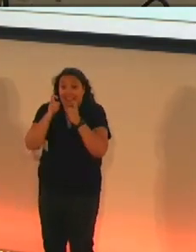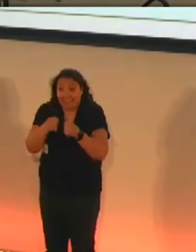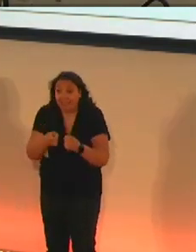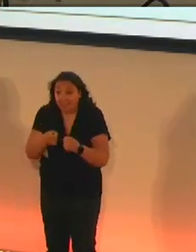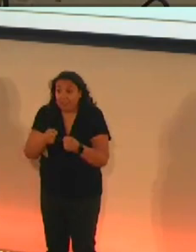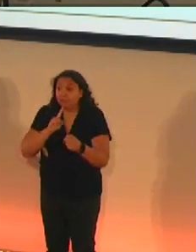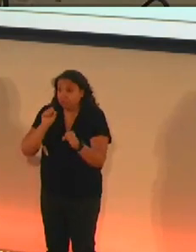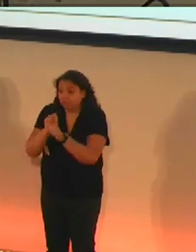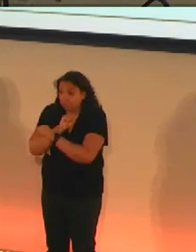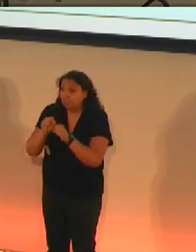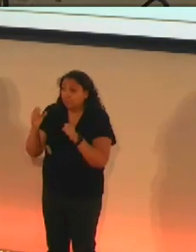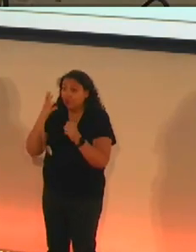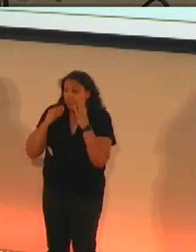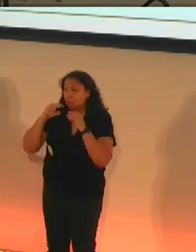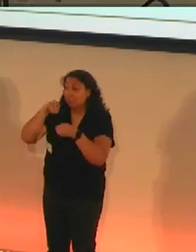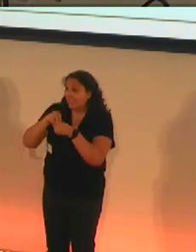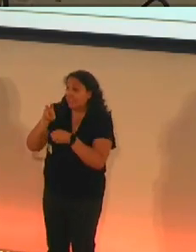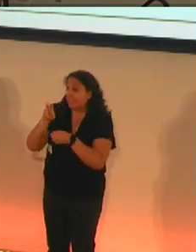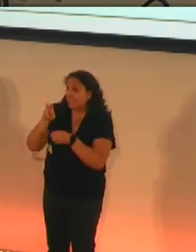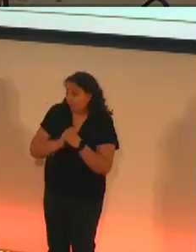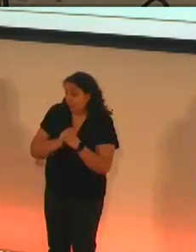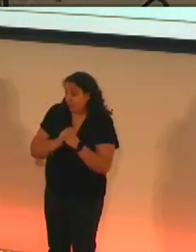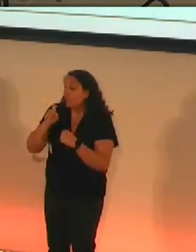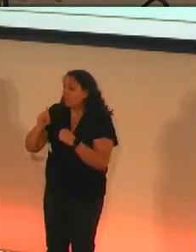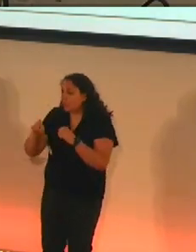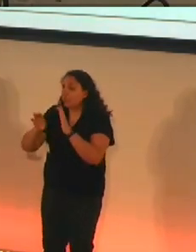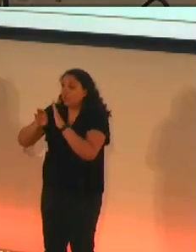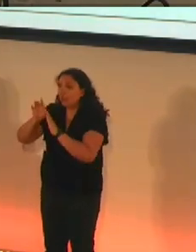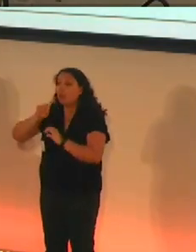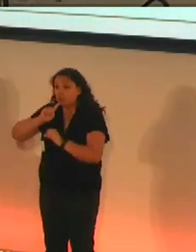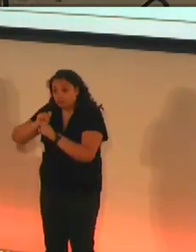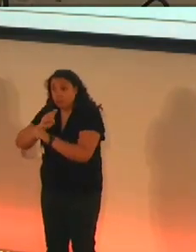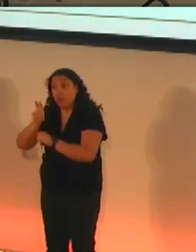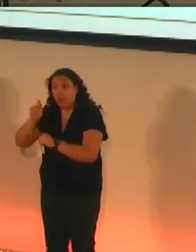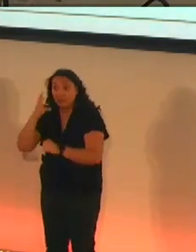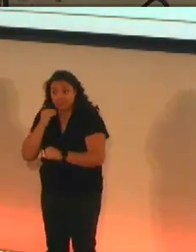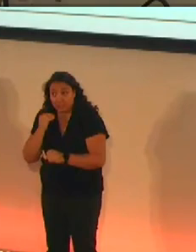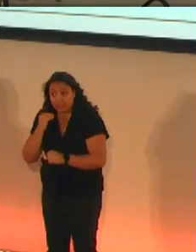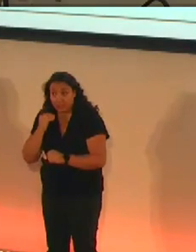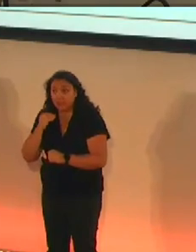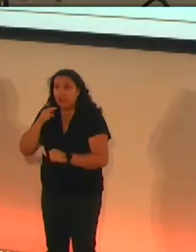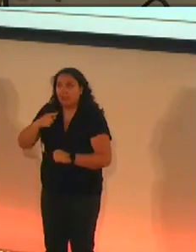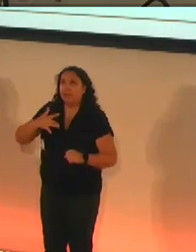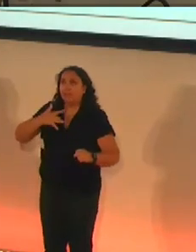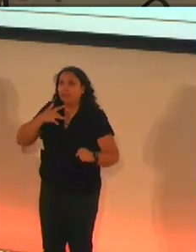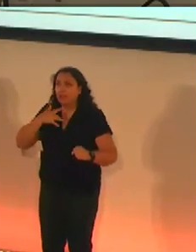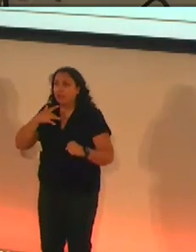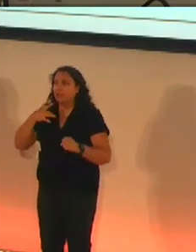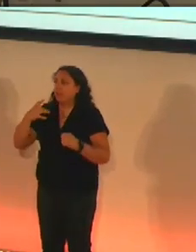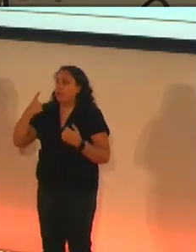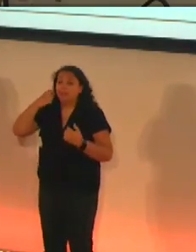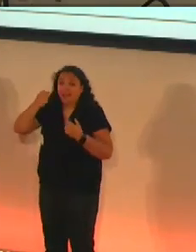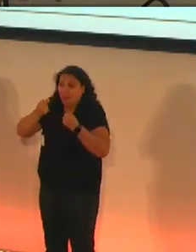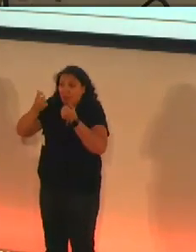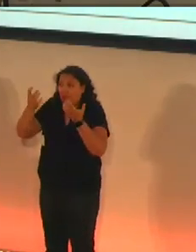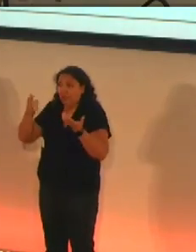concrete guidance experience in VR. We needed to develop an actual VR experience for them to have since so few members of the community